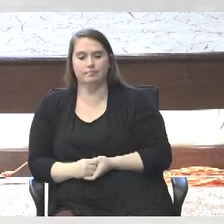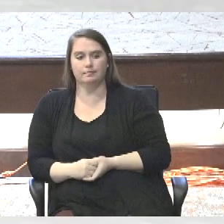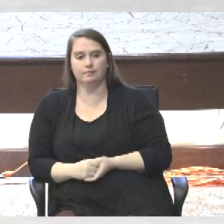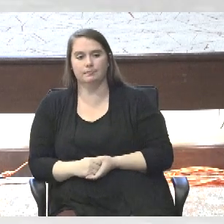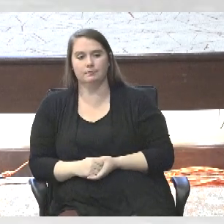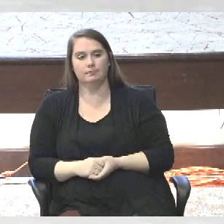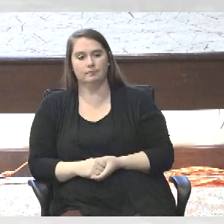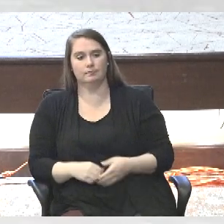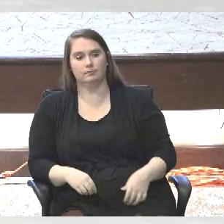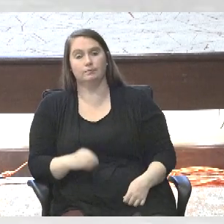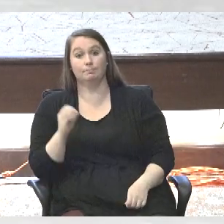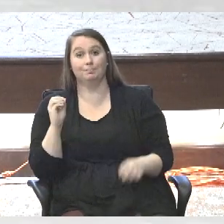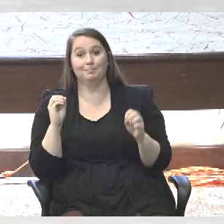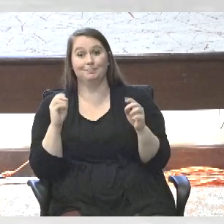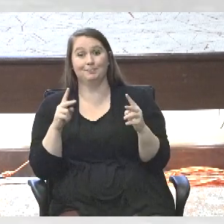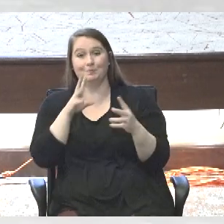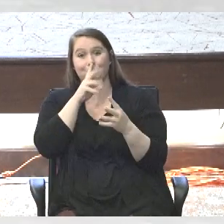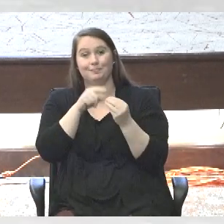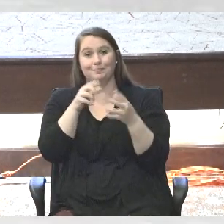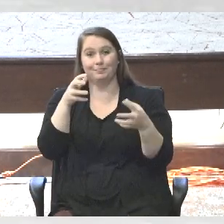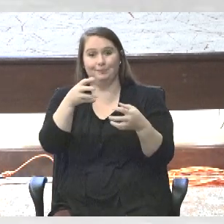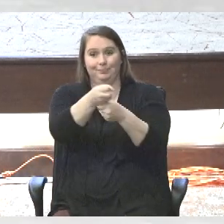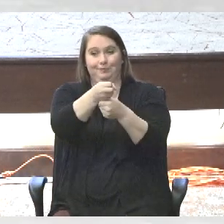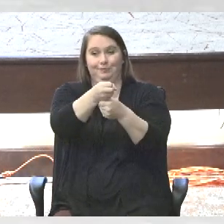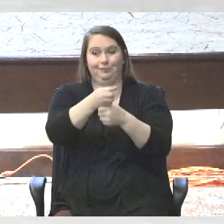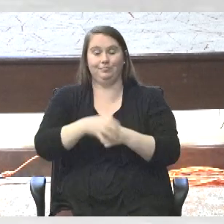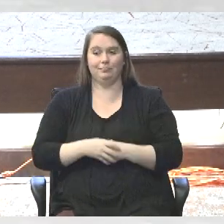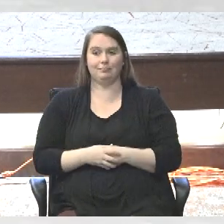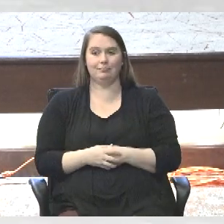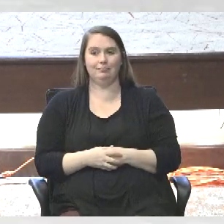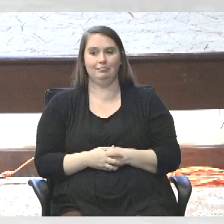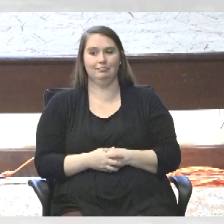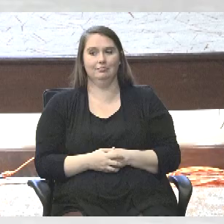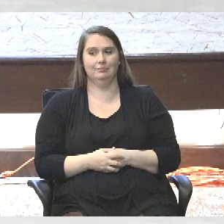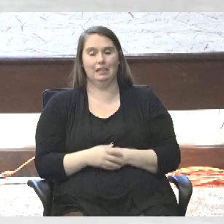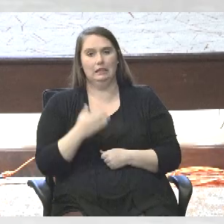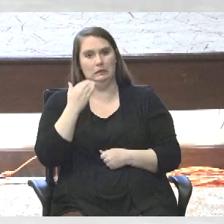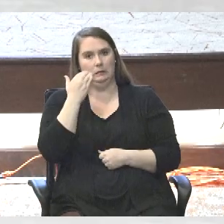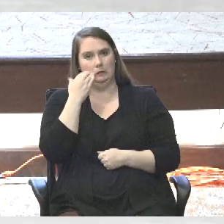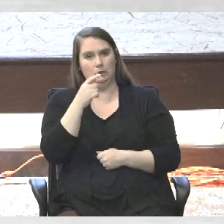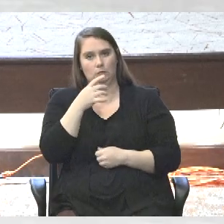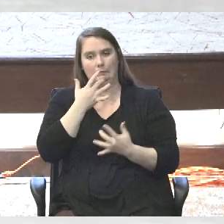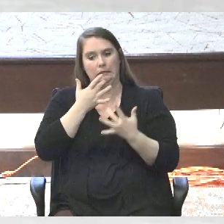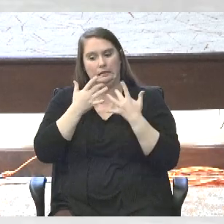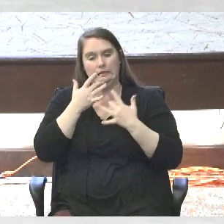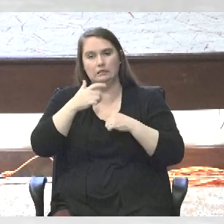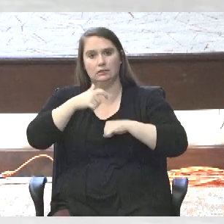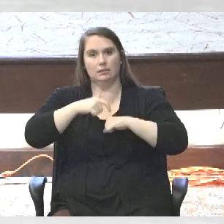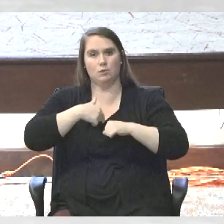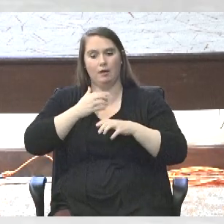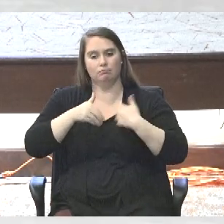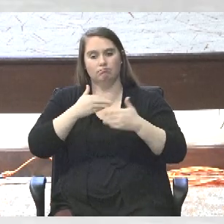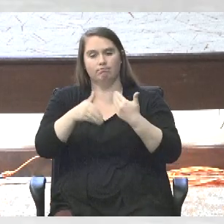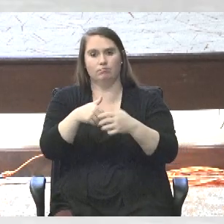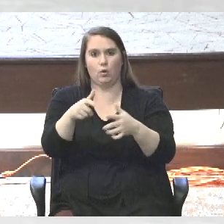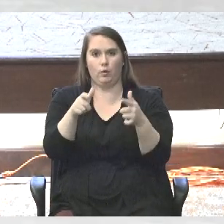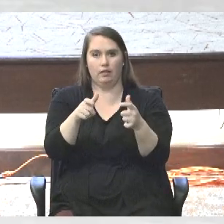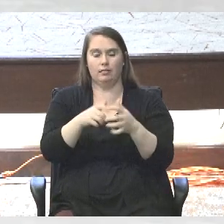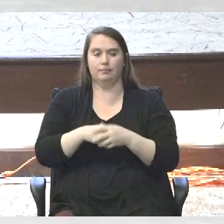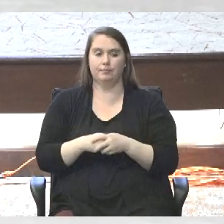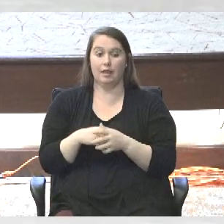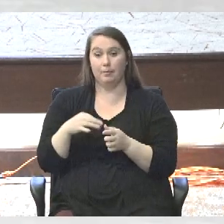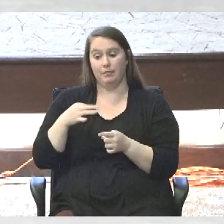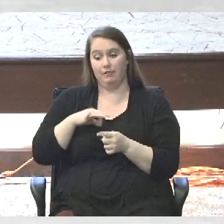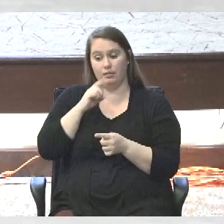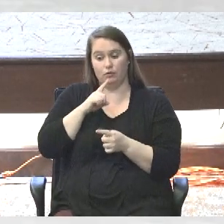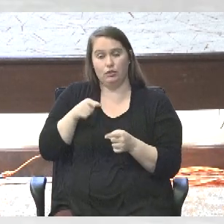Okay, let's talk about the summary. And I know you're on a bind for time, so I'm moving pretty quickly. The benefits for